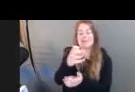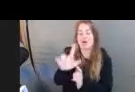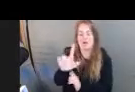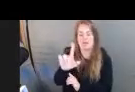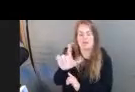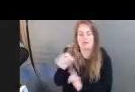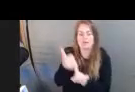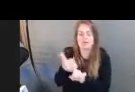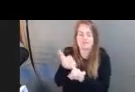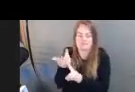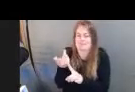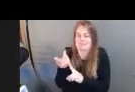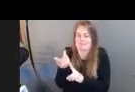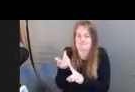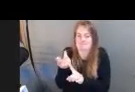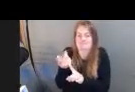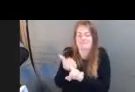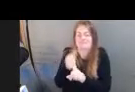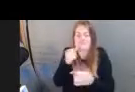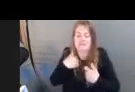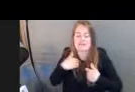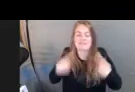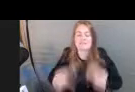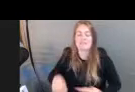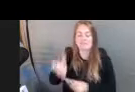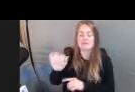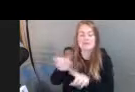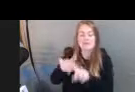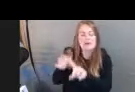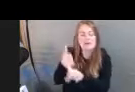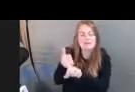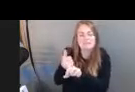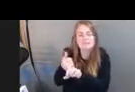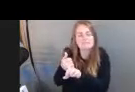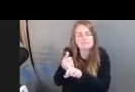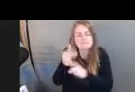have any form of physical disability, but my wife does have difficulty